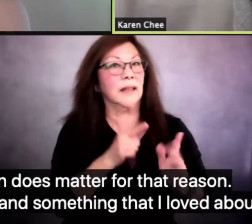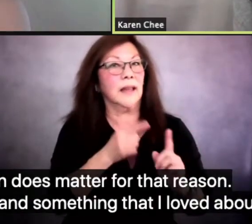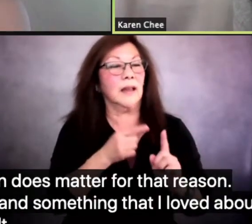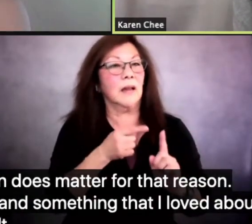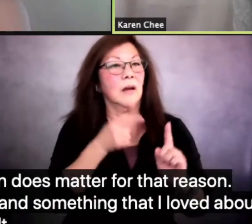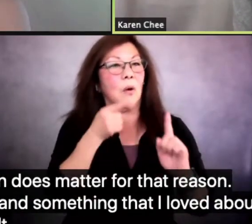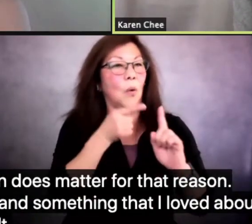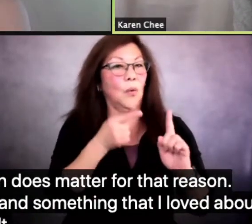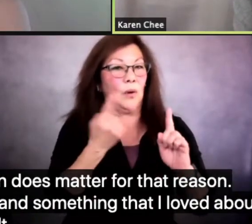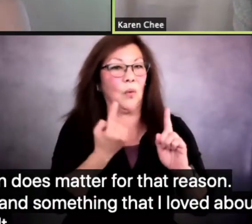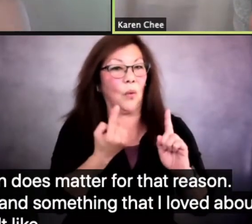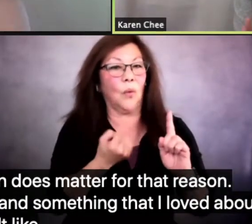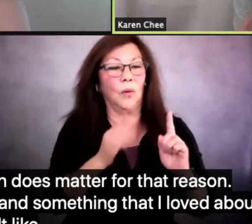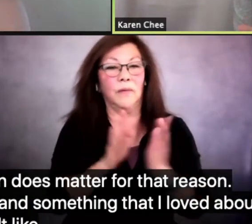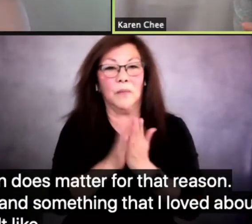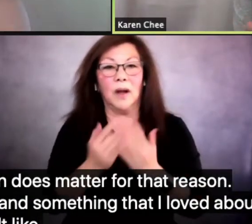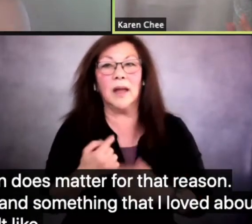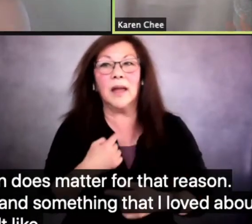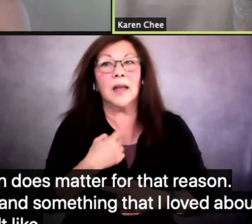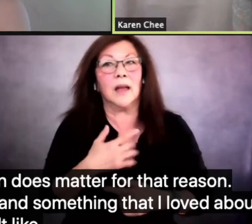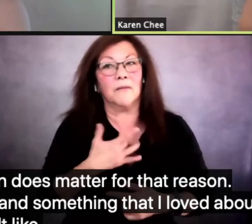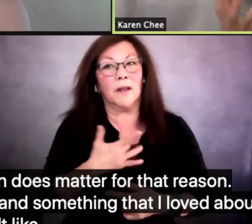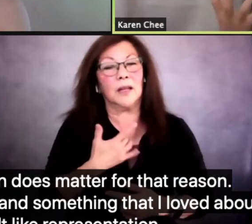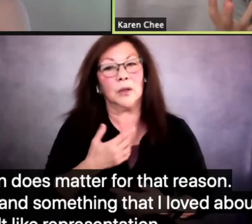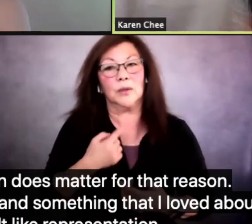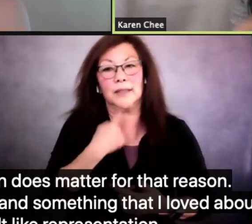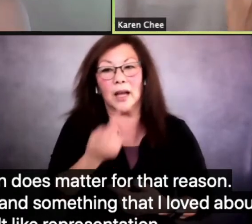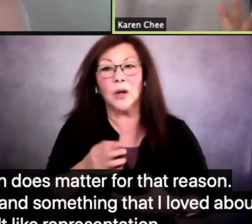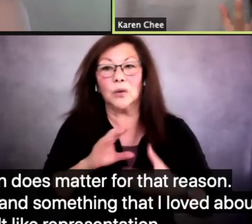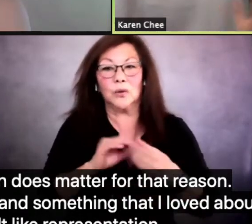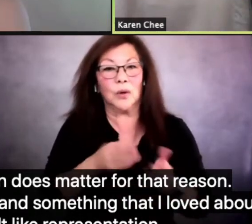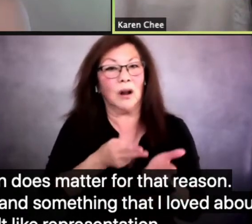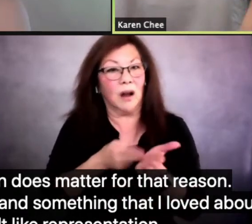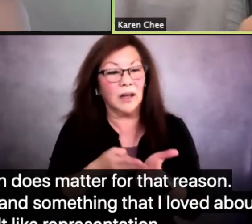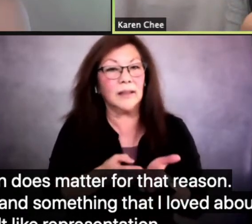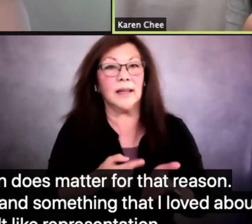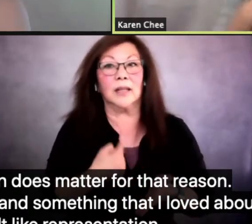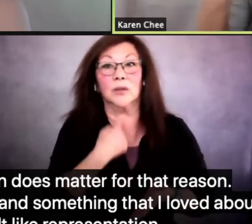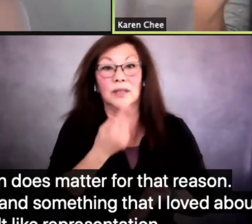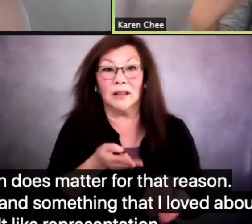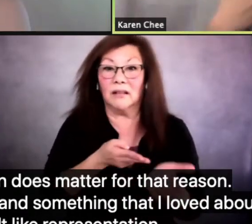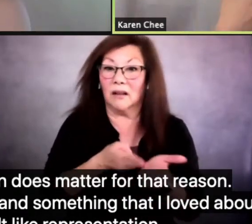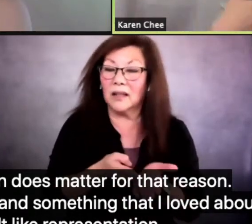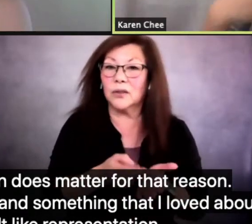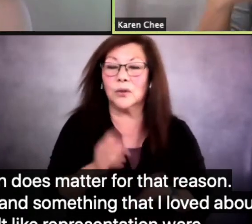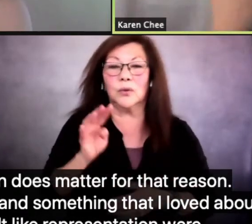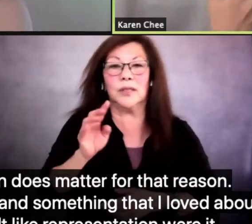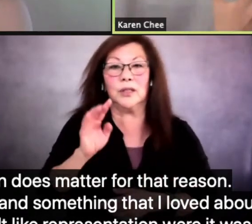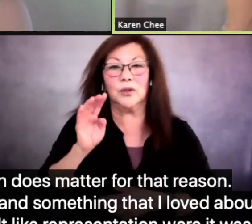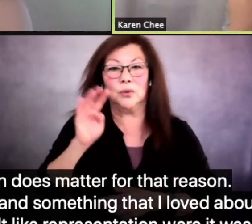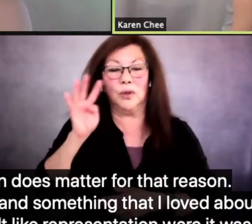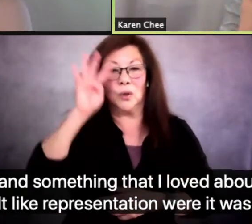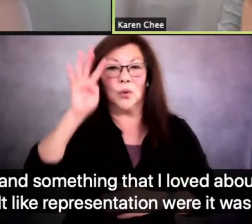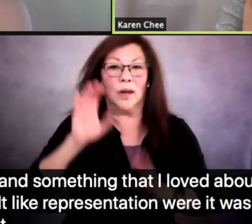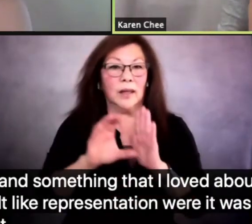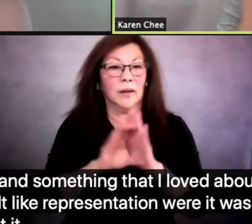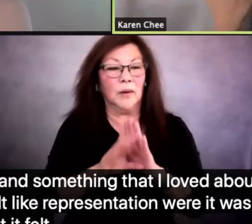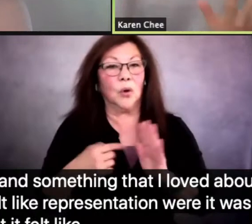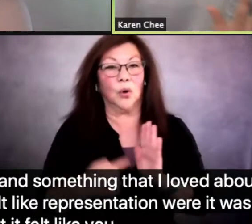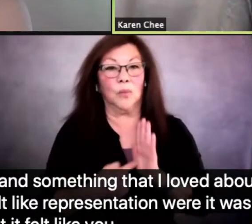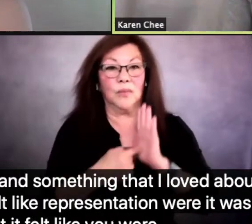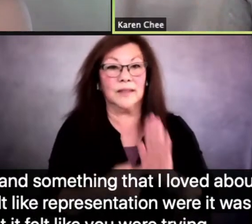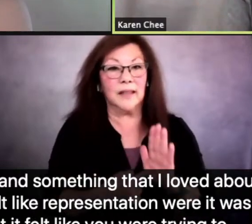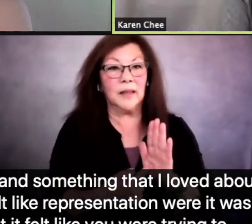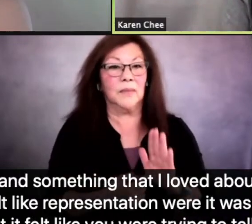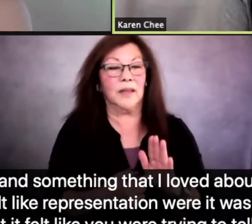It felt like you were trying to tell the story honestly, and to tell it honestly, you had to create these characters and represent them as